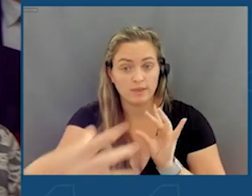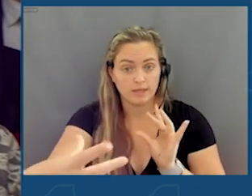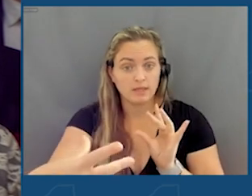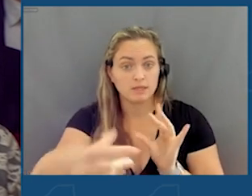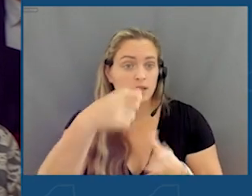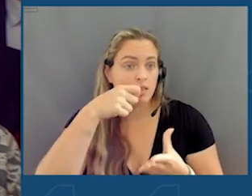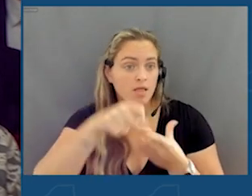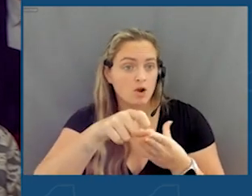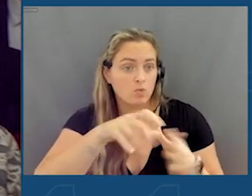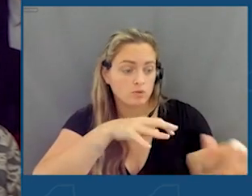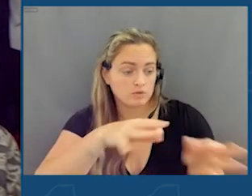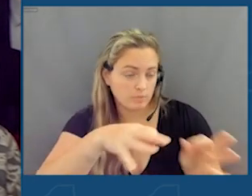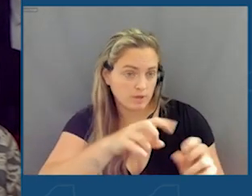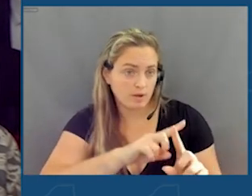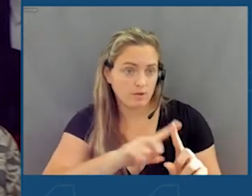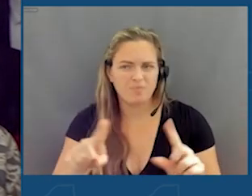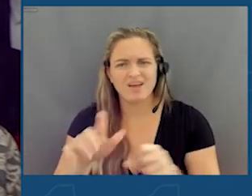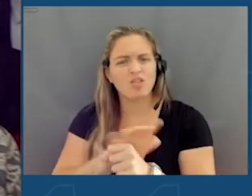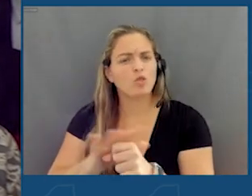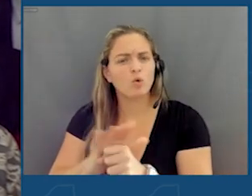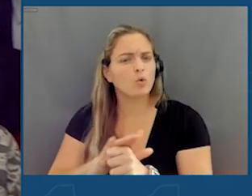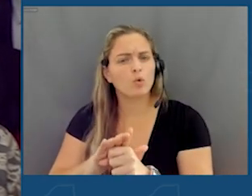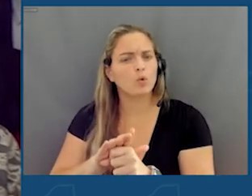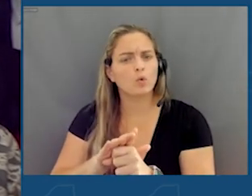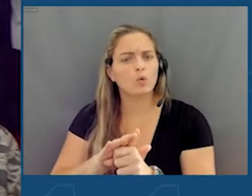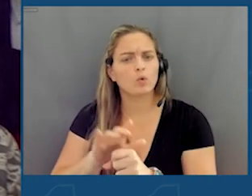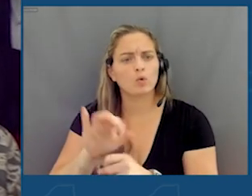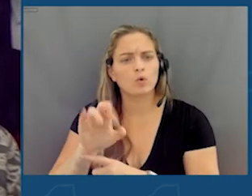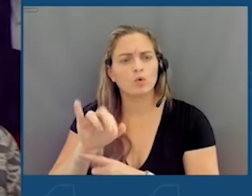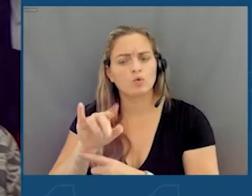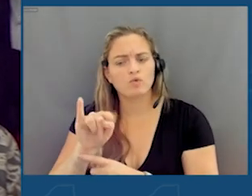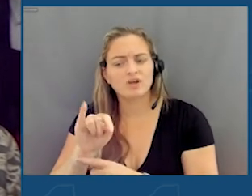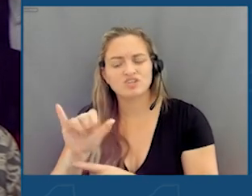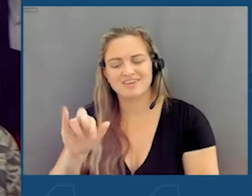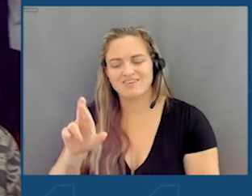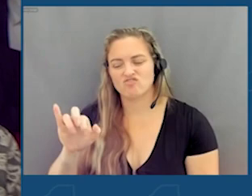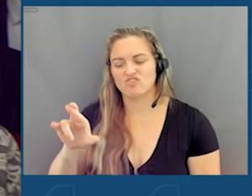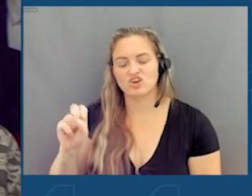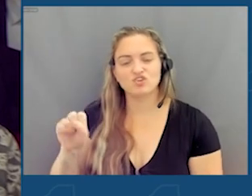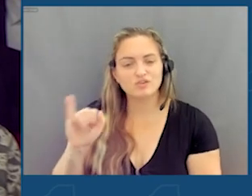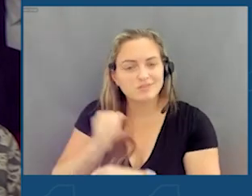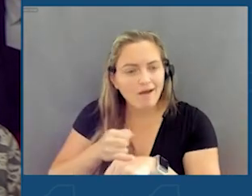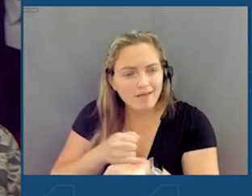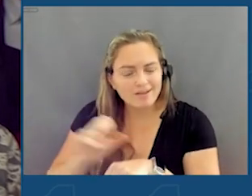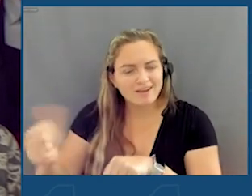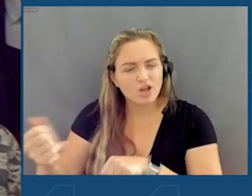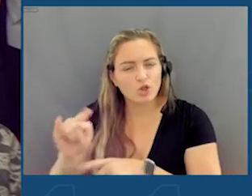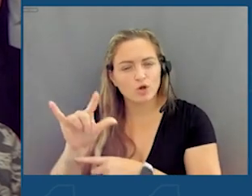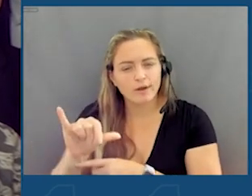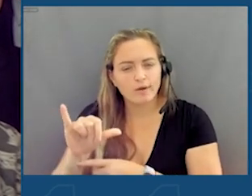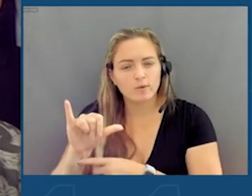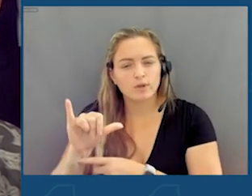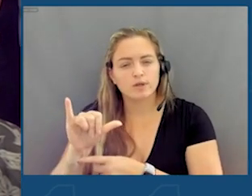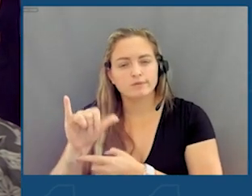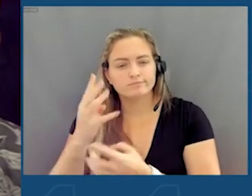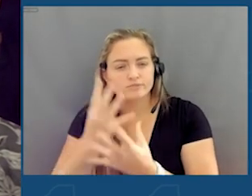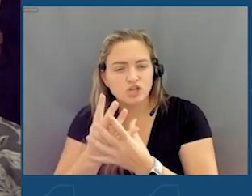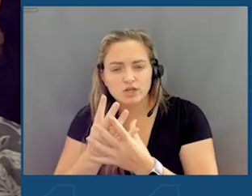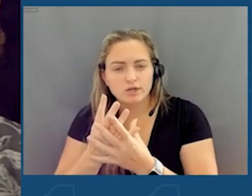However, local correctional facilities like Rikers Island and other county jails in New York do